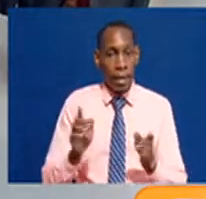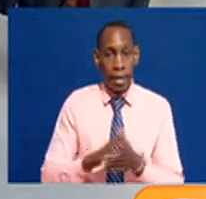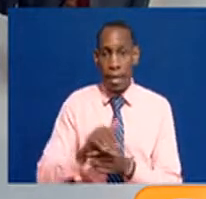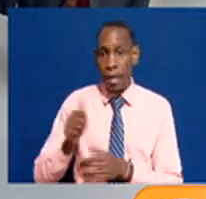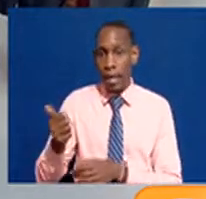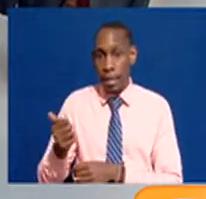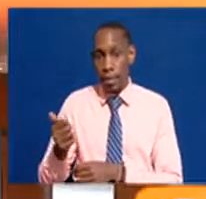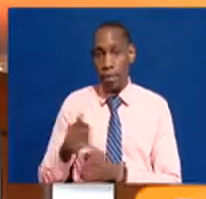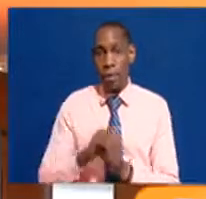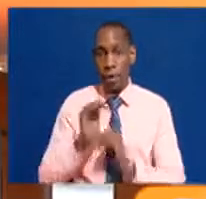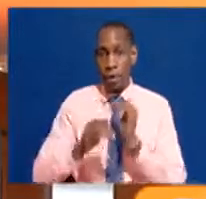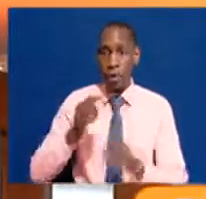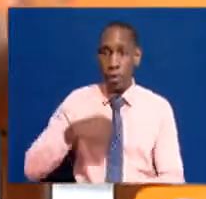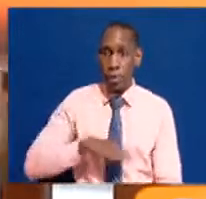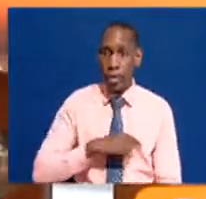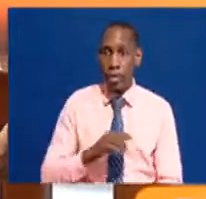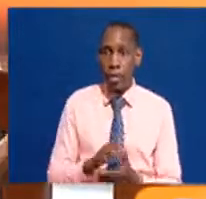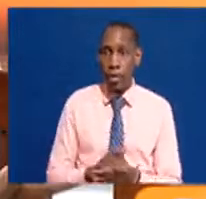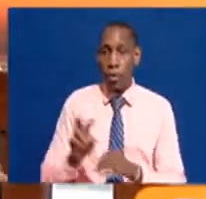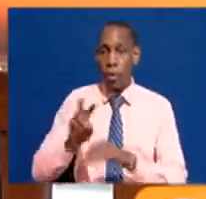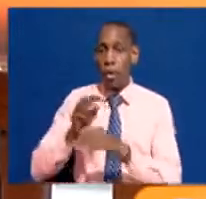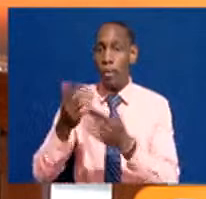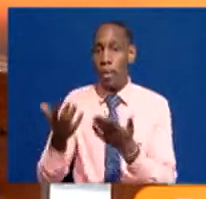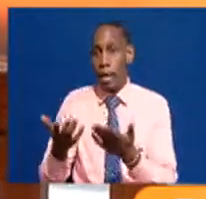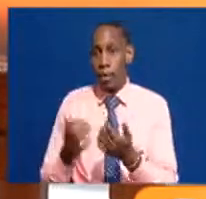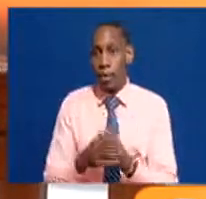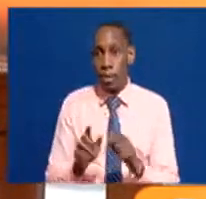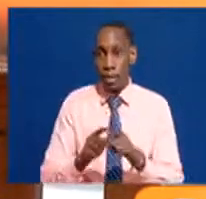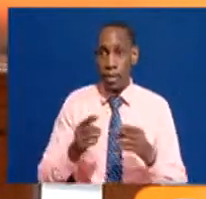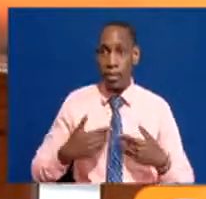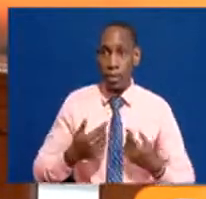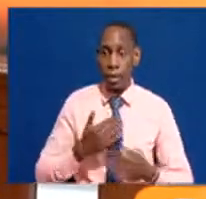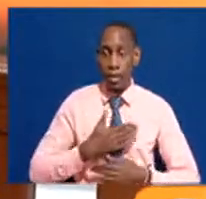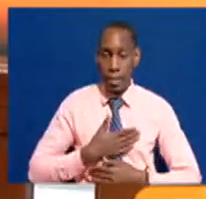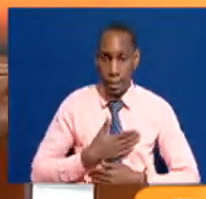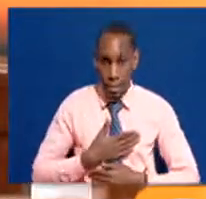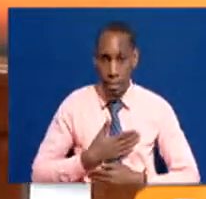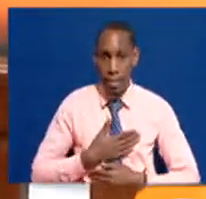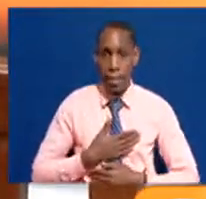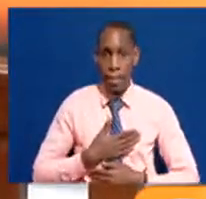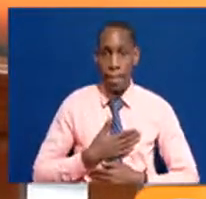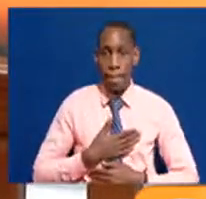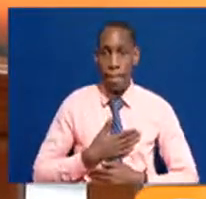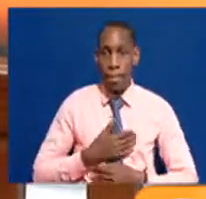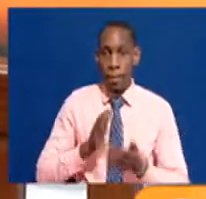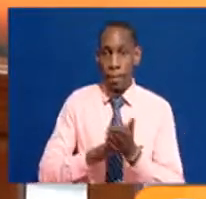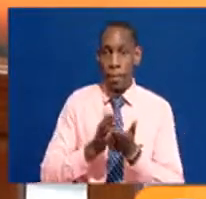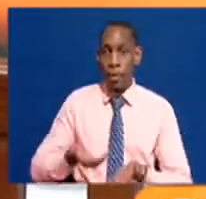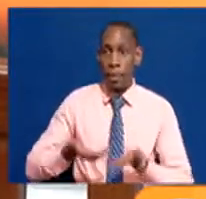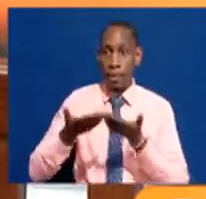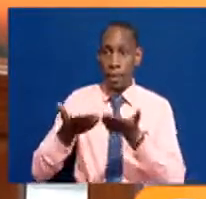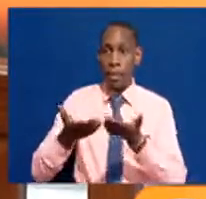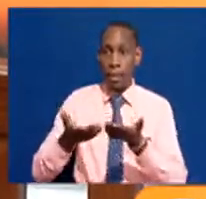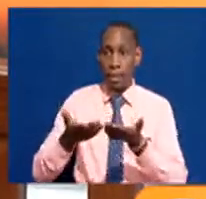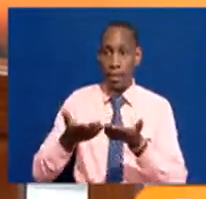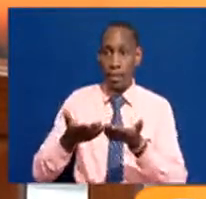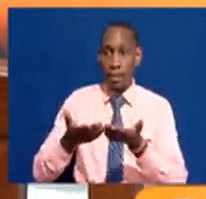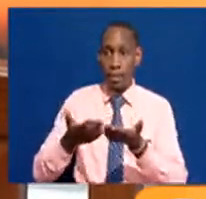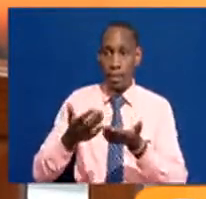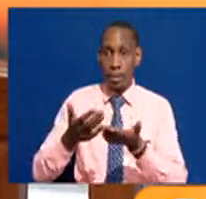rest, all of us, no. How they I mean, oversight. And I'm happy, His Excellency gave a proposal that we come